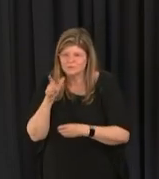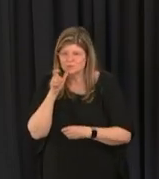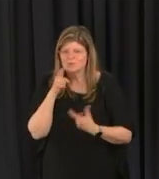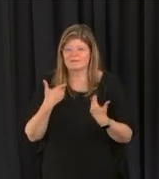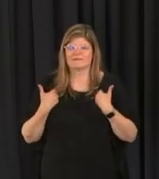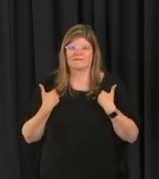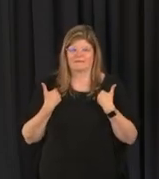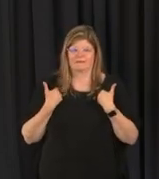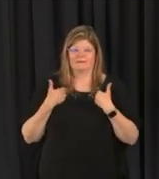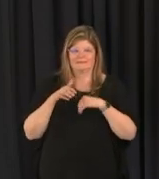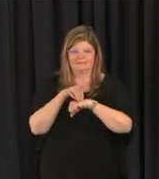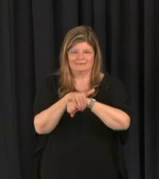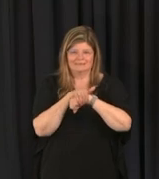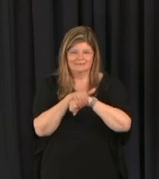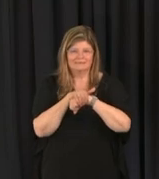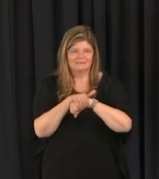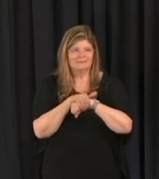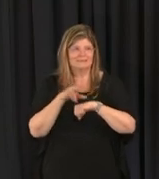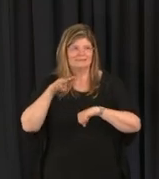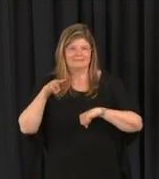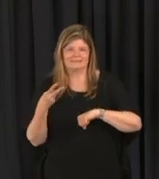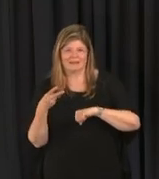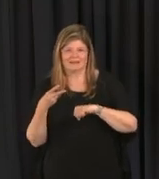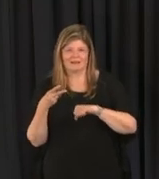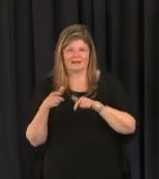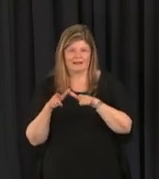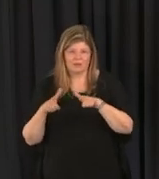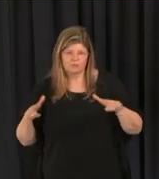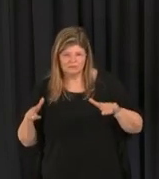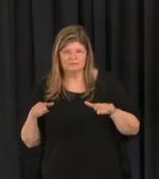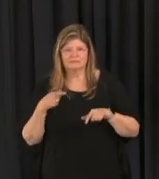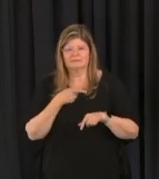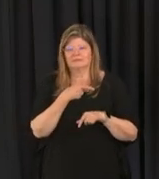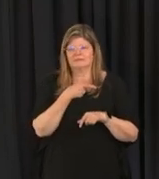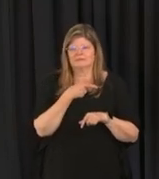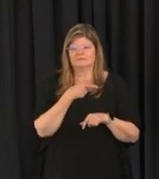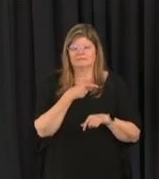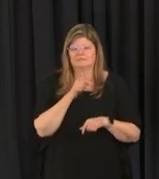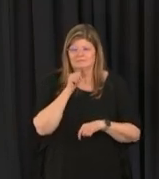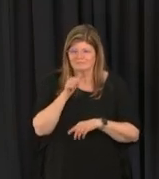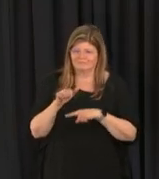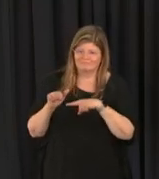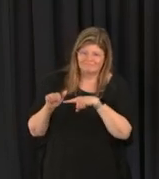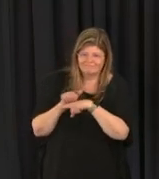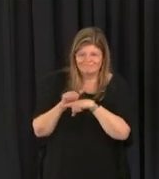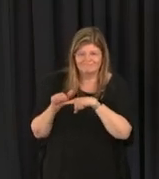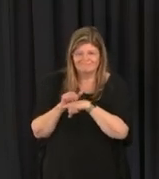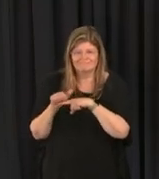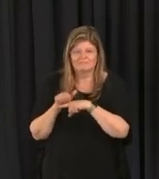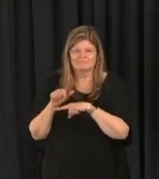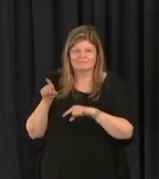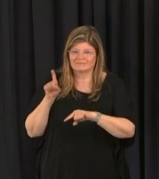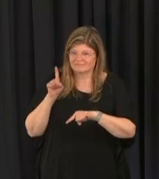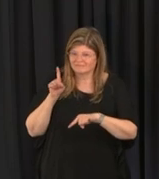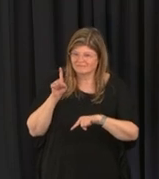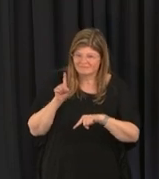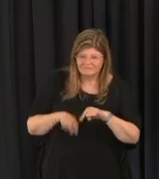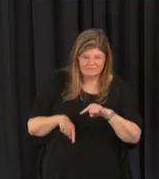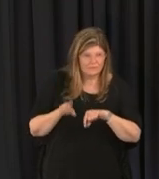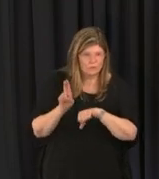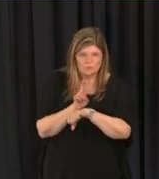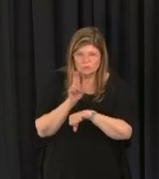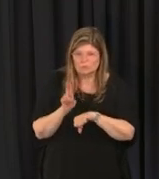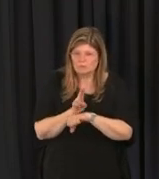have English as a second language, and many of our outreach workers, that they are not in practice encountering people who cannot produce